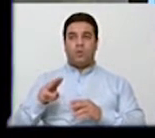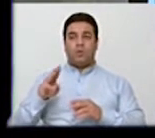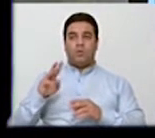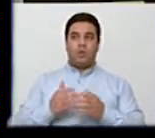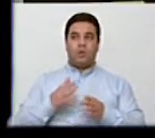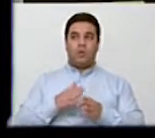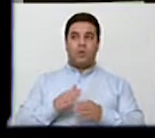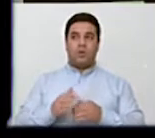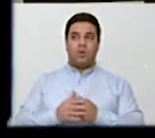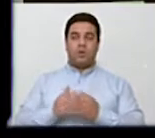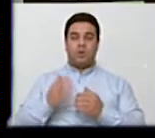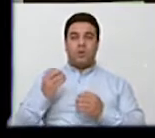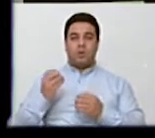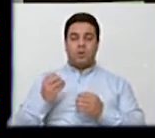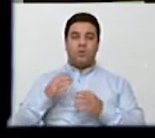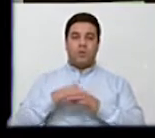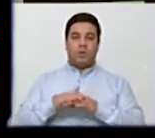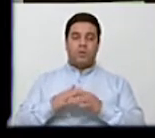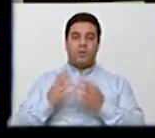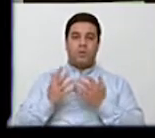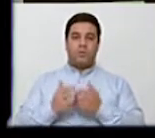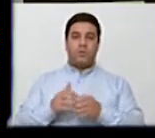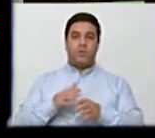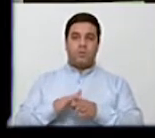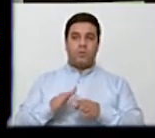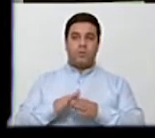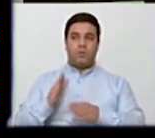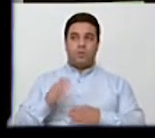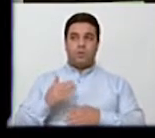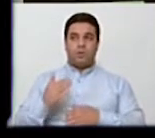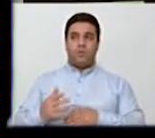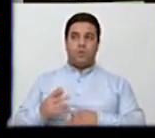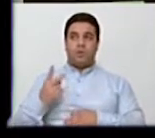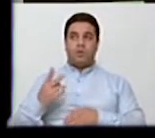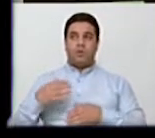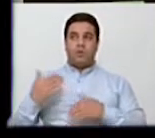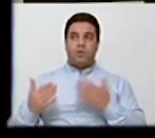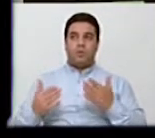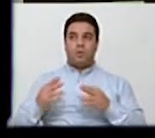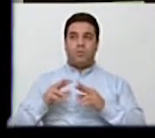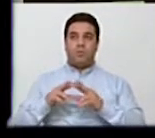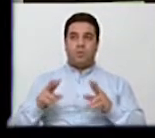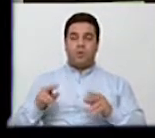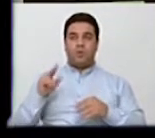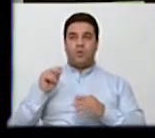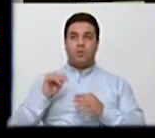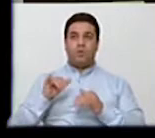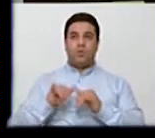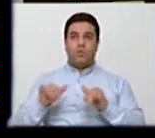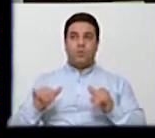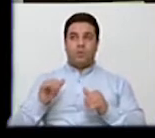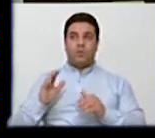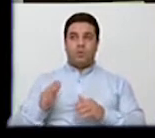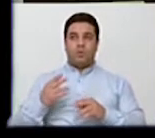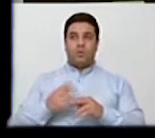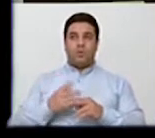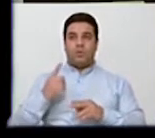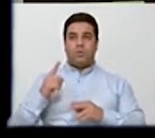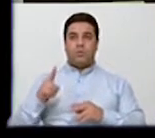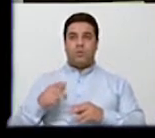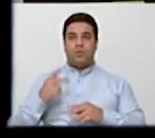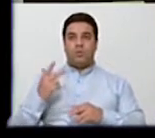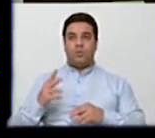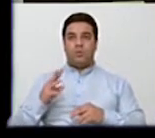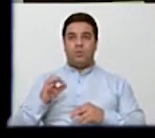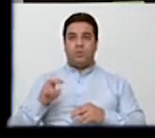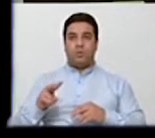teng bo'ladi. Yana matematik hisoblashni amalga oshirib, ikkalasini 10 ga bir xil songa ko'paytiradigan bo'lsak, 1 taqsim 3